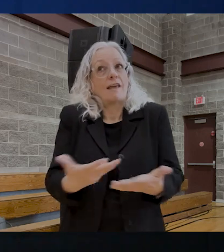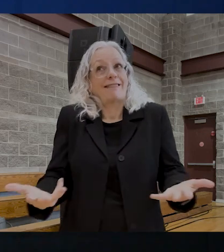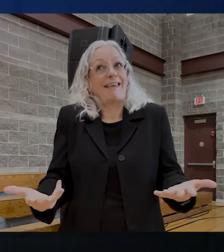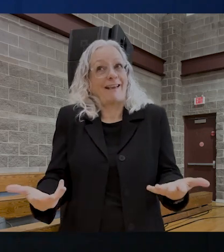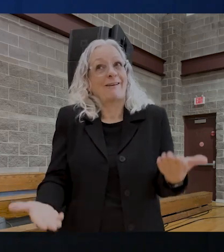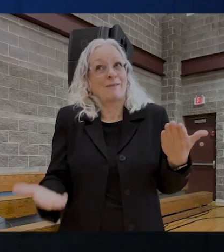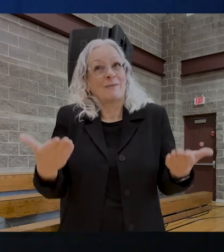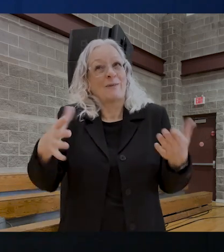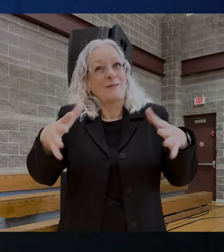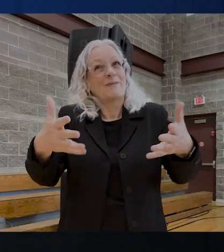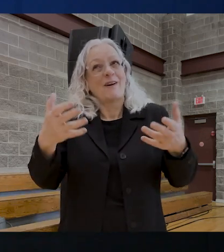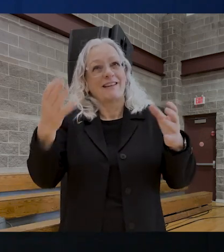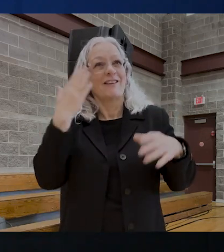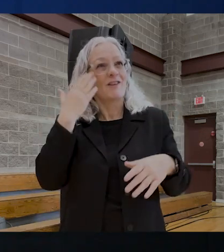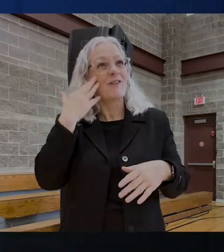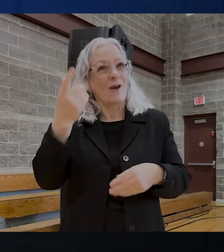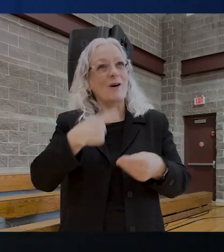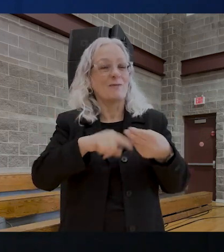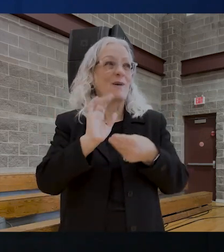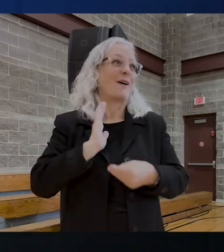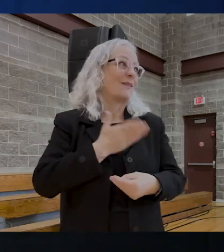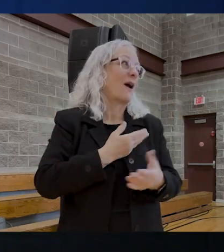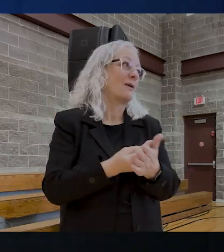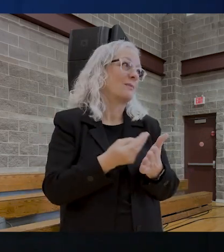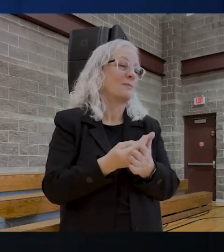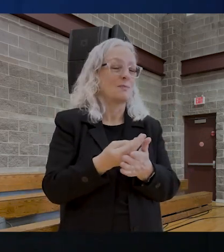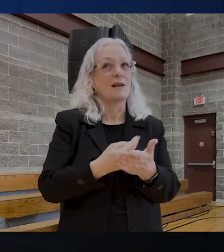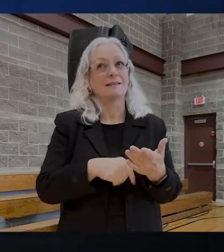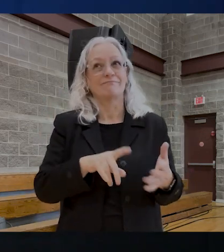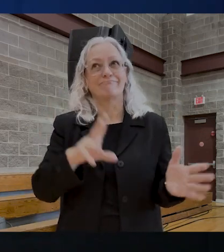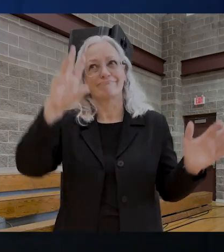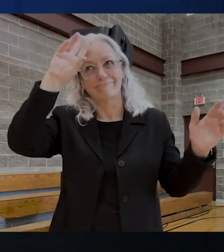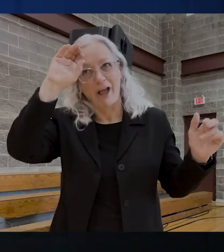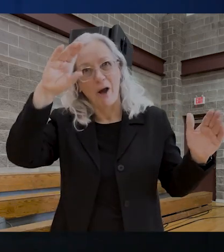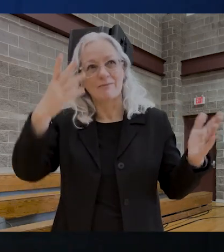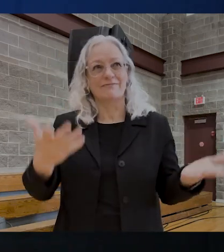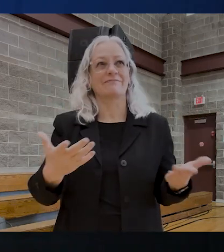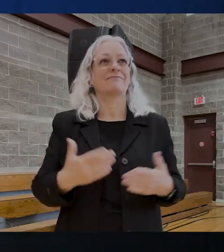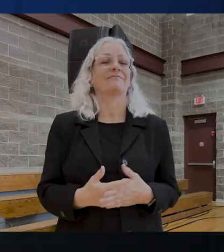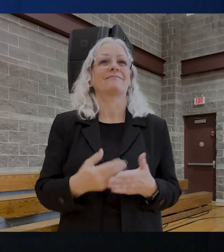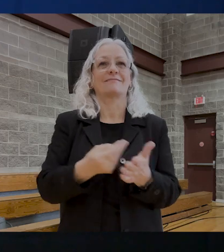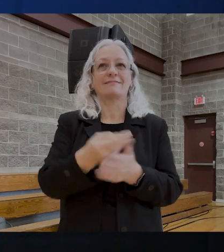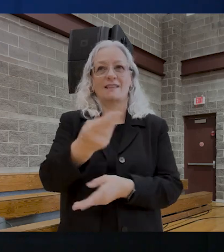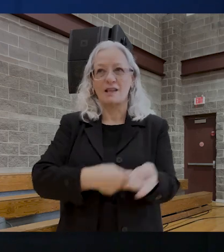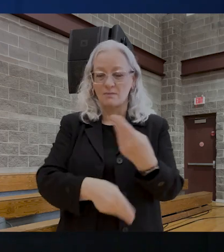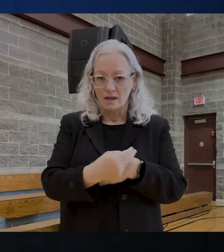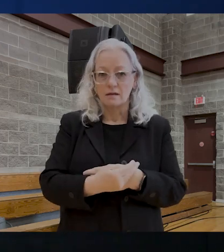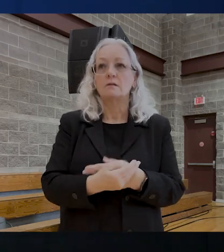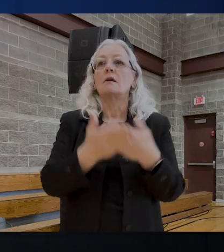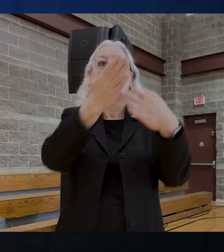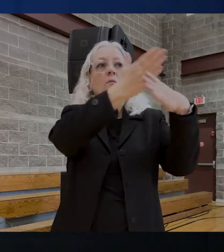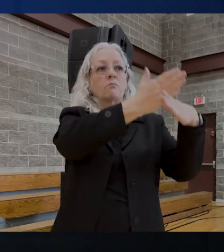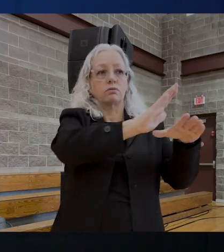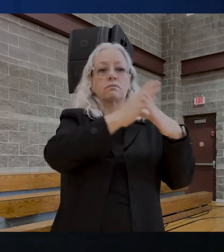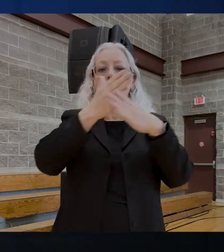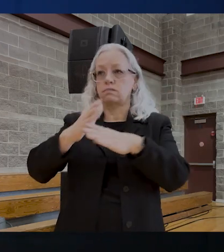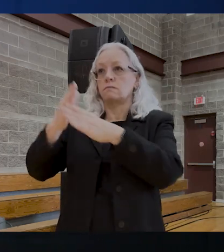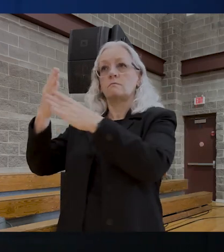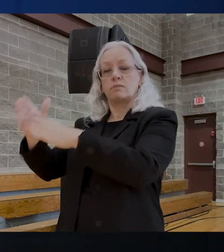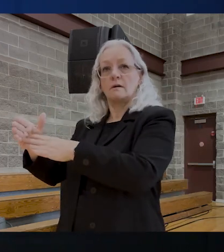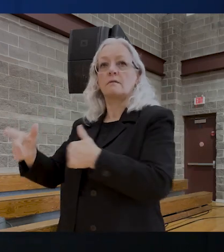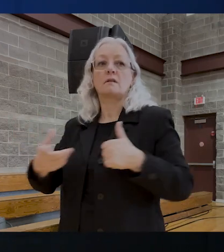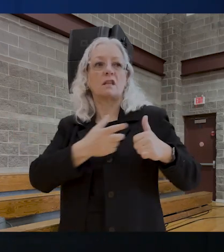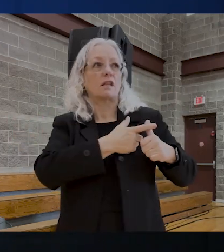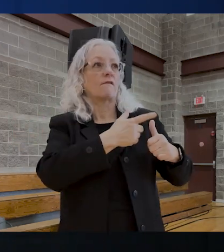want to know about Kansas City's budget, I hope. So the budget is broken down in several categories. The first is